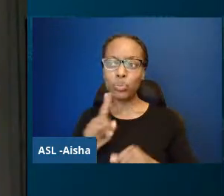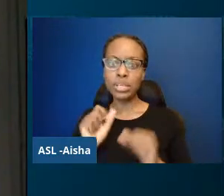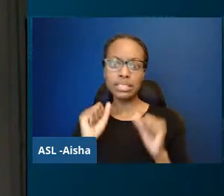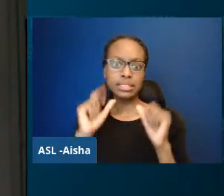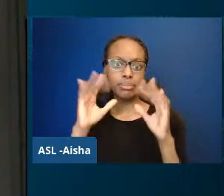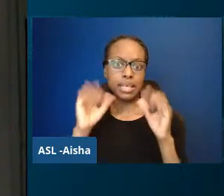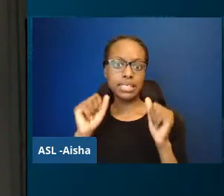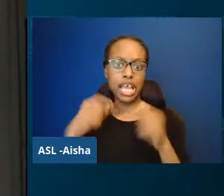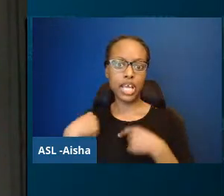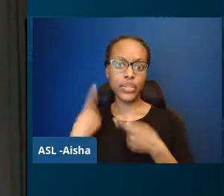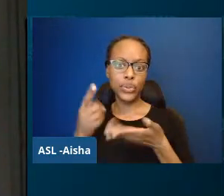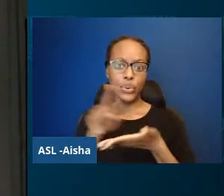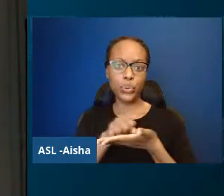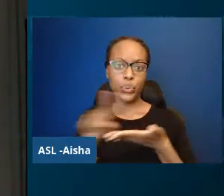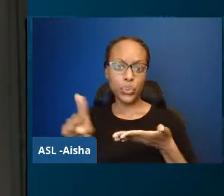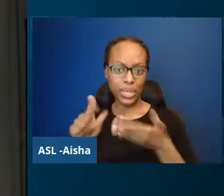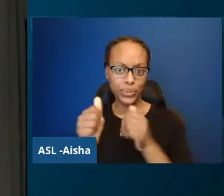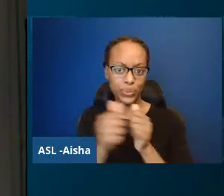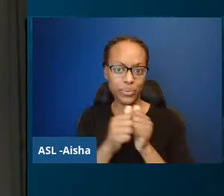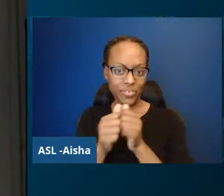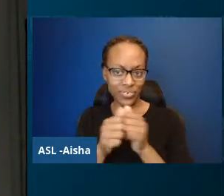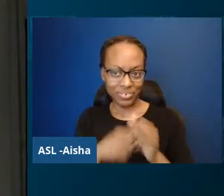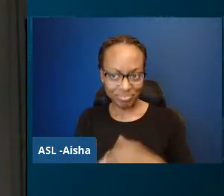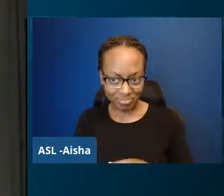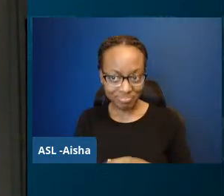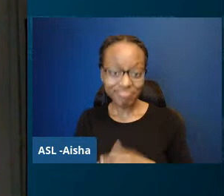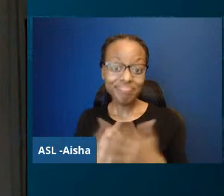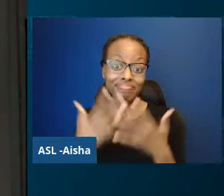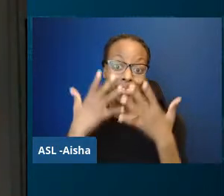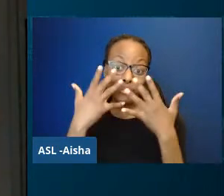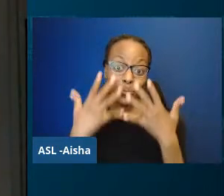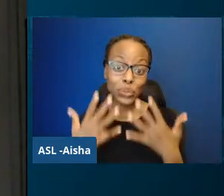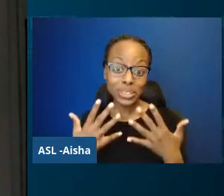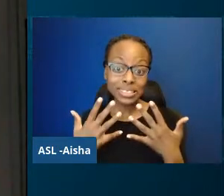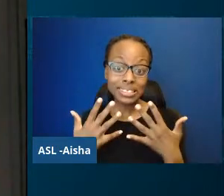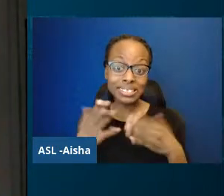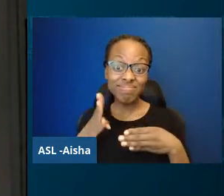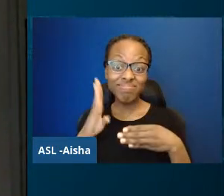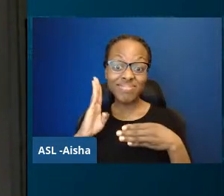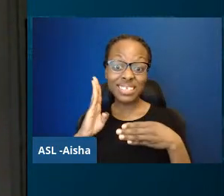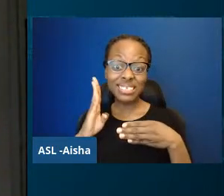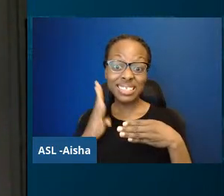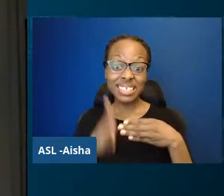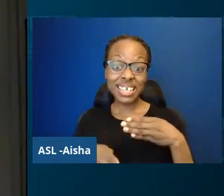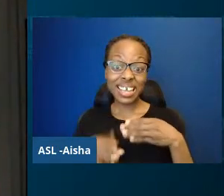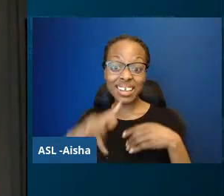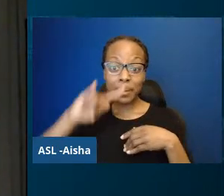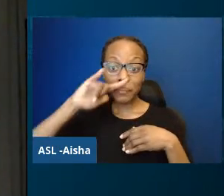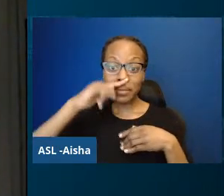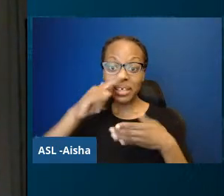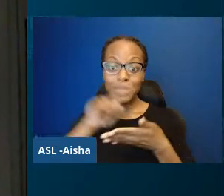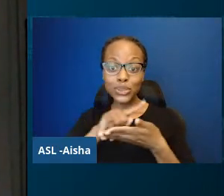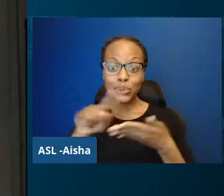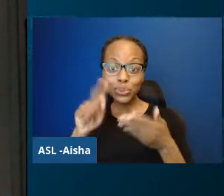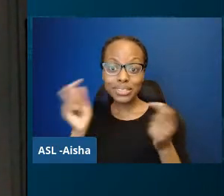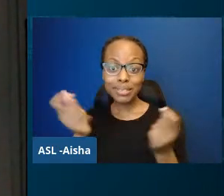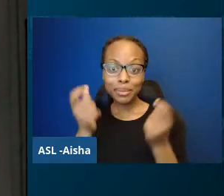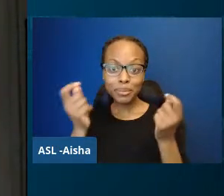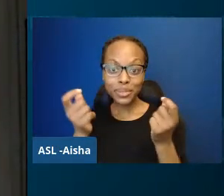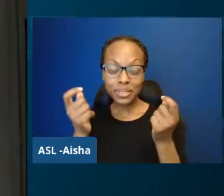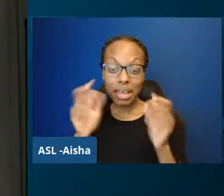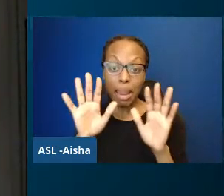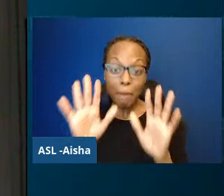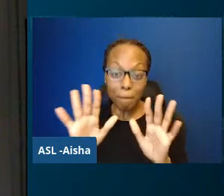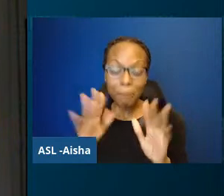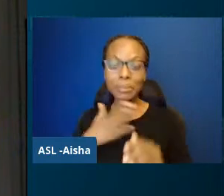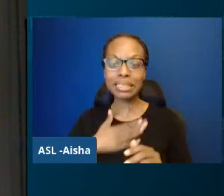spectacular week we have had together. This sadly brings us to the end of our virtual Kids Week festivities, but be sure to like